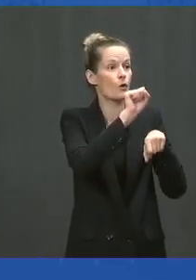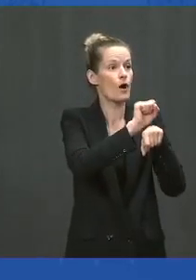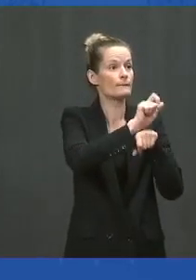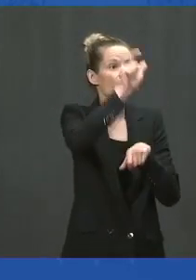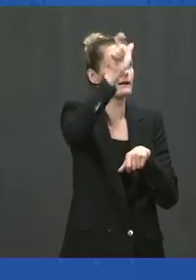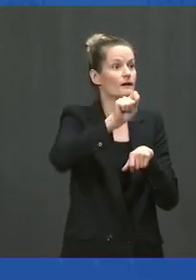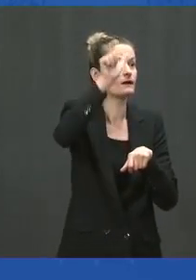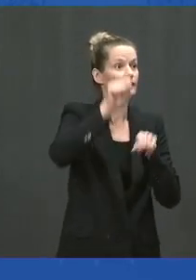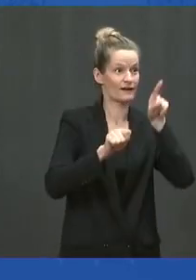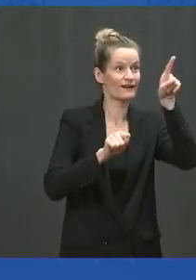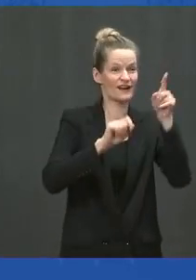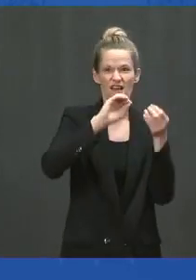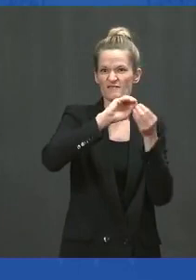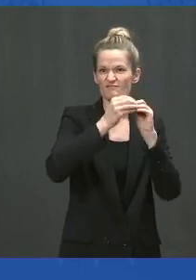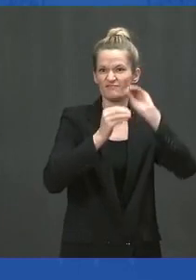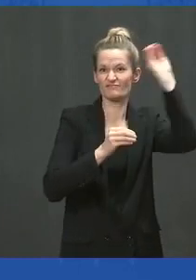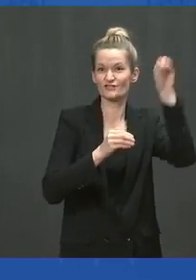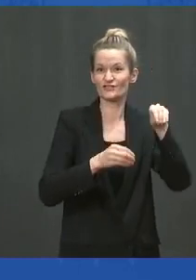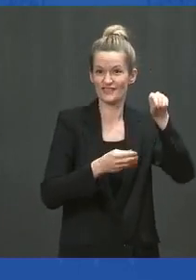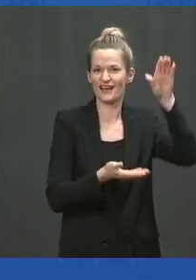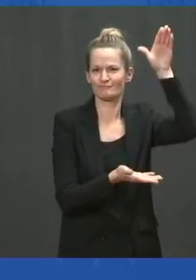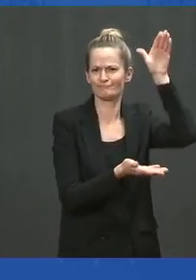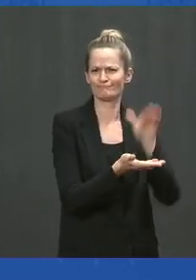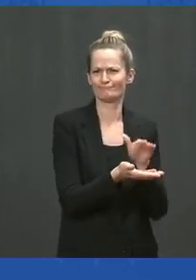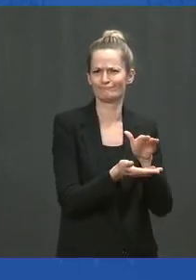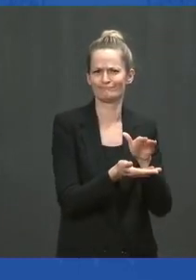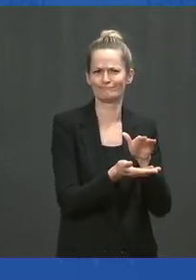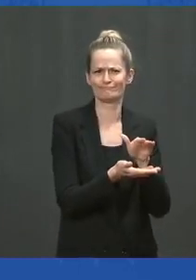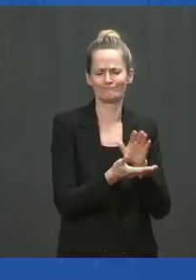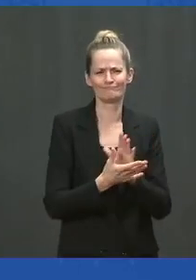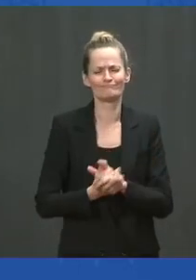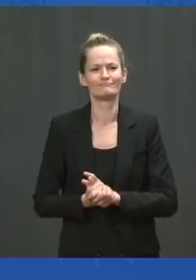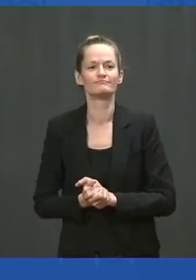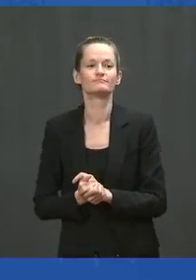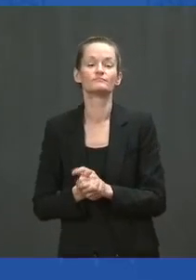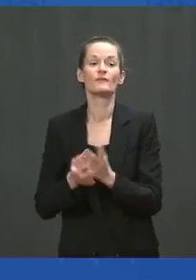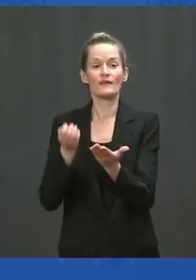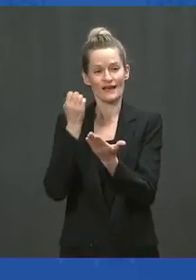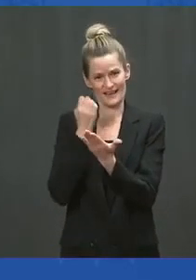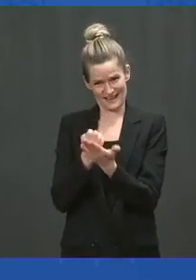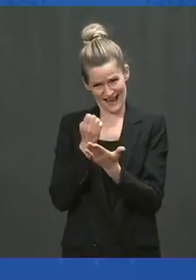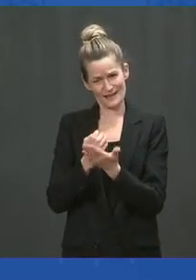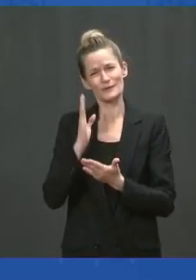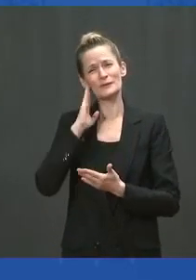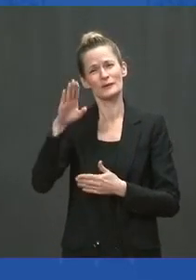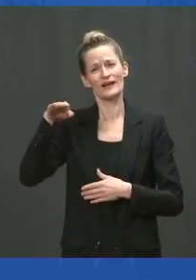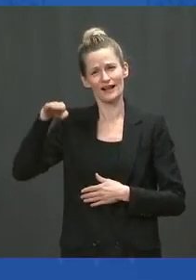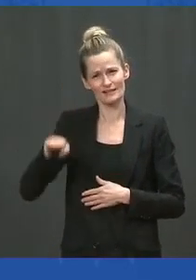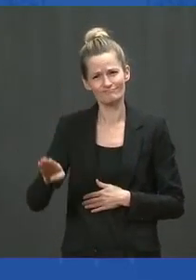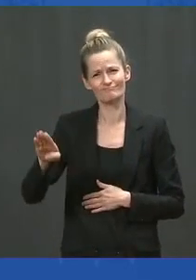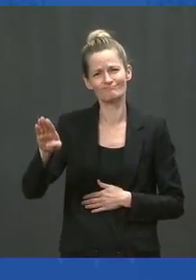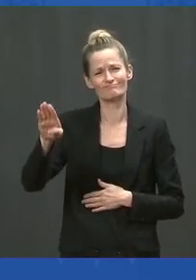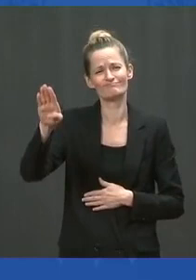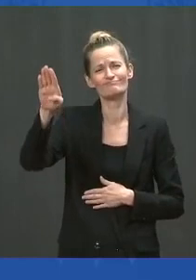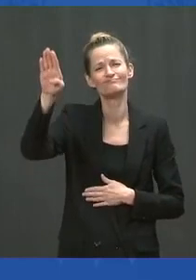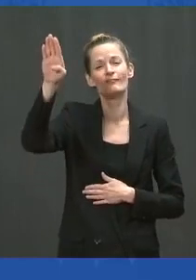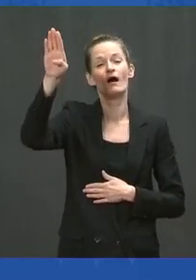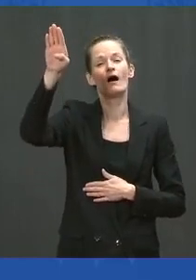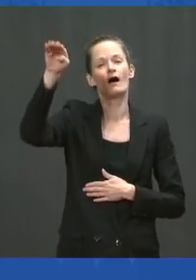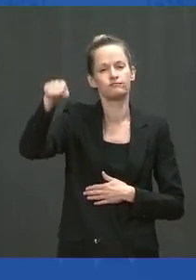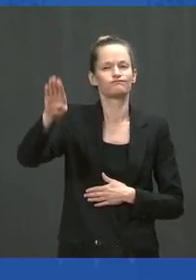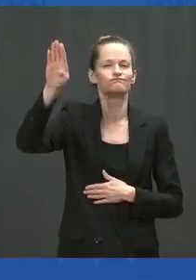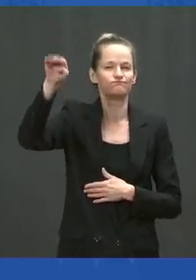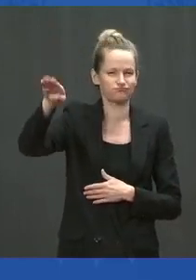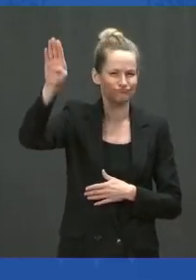far from complete, and while we doubtlessly will have ups and downs along the way as we continue to battle the Delta surge